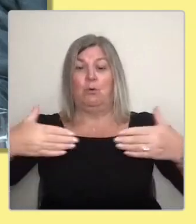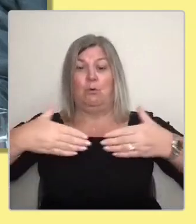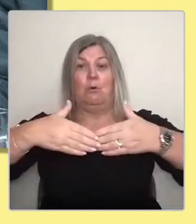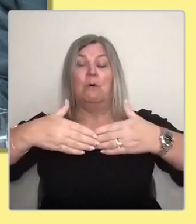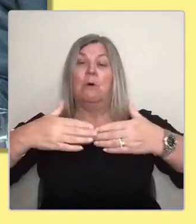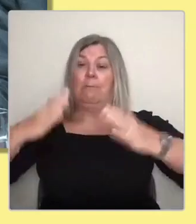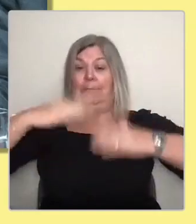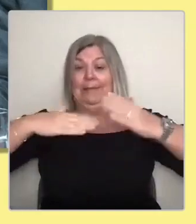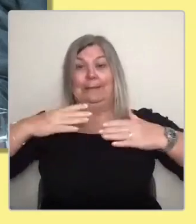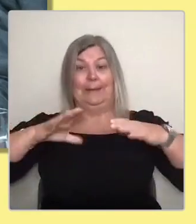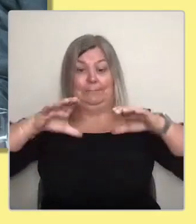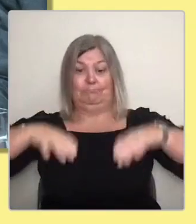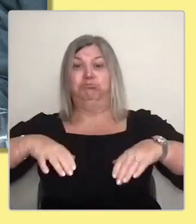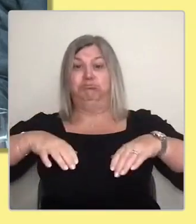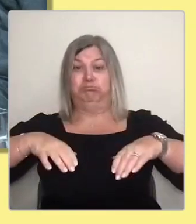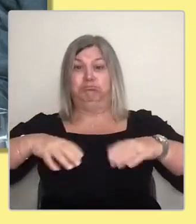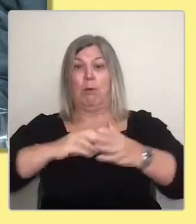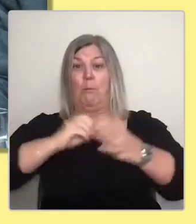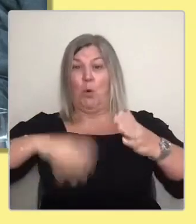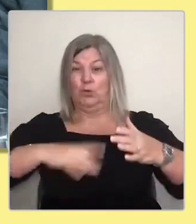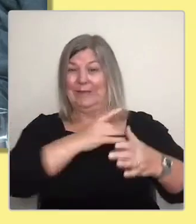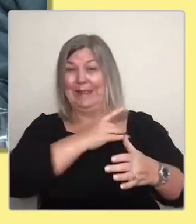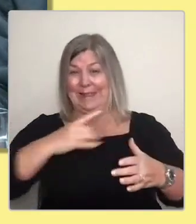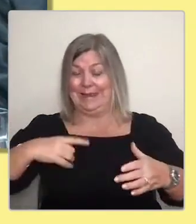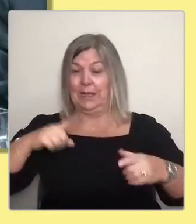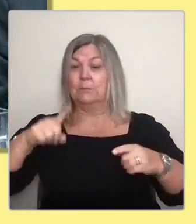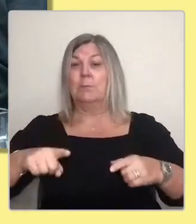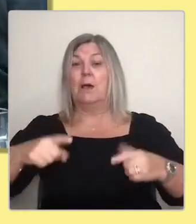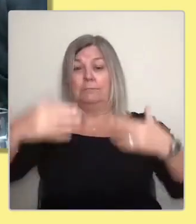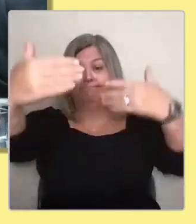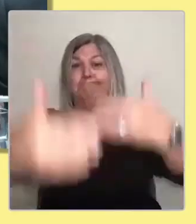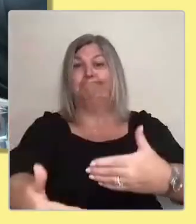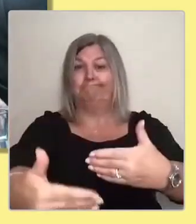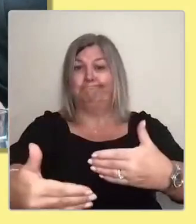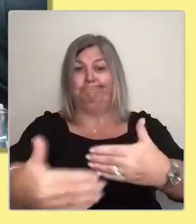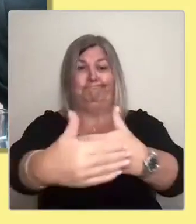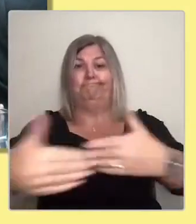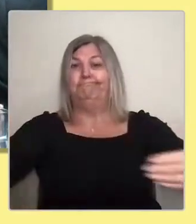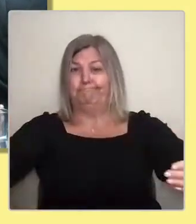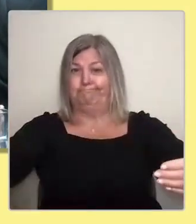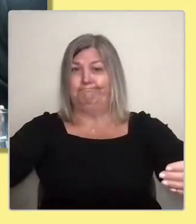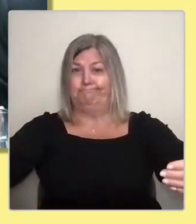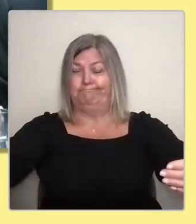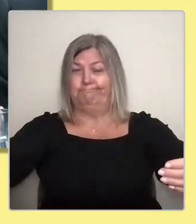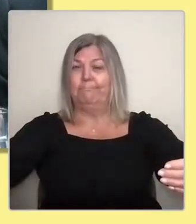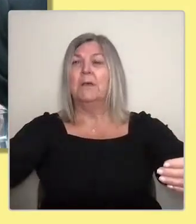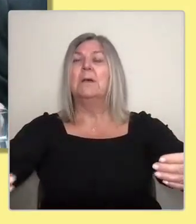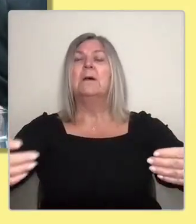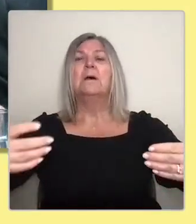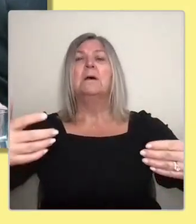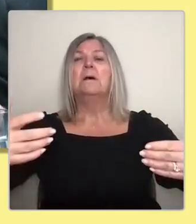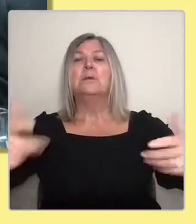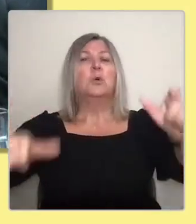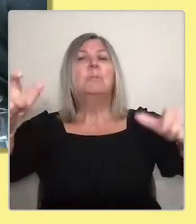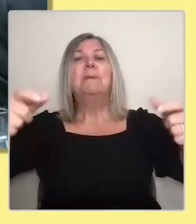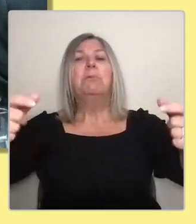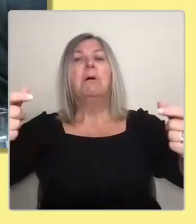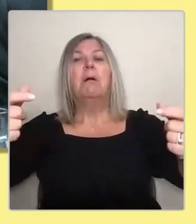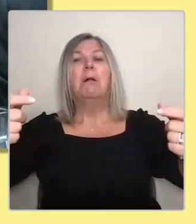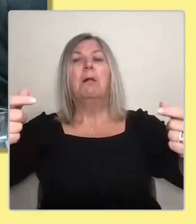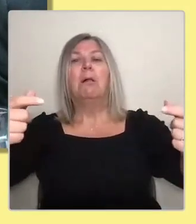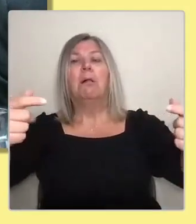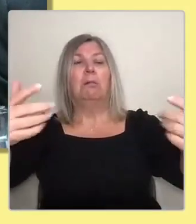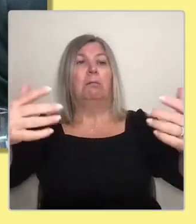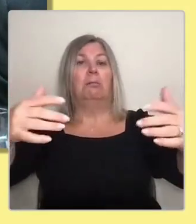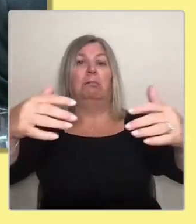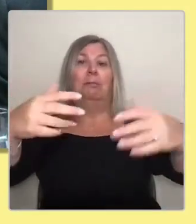out perhaps as a peaceful protest is and then rapidly kind of escalating into the kind of situation where both the staff and